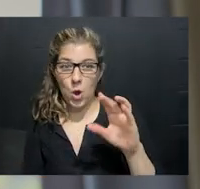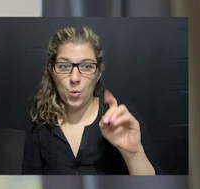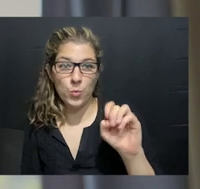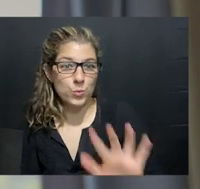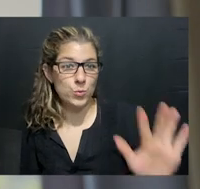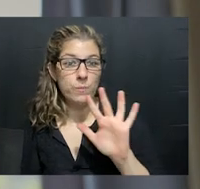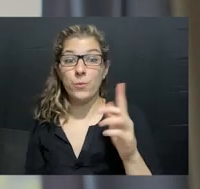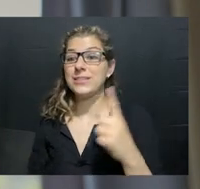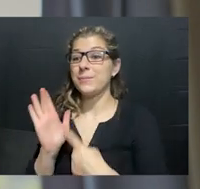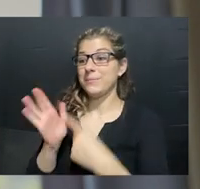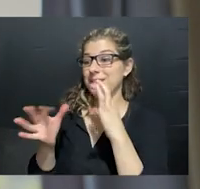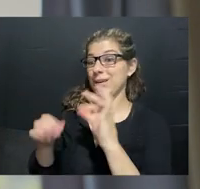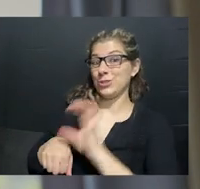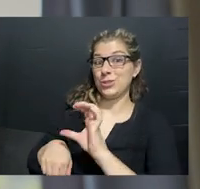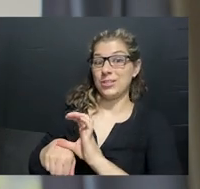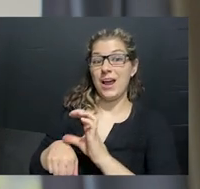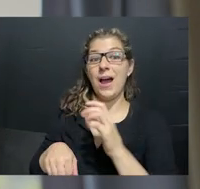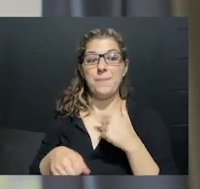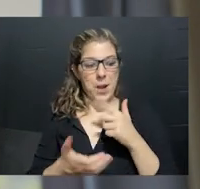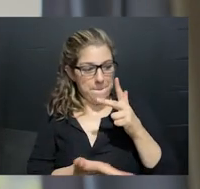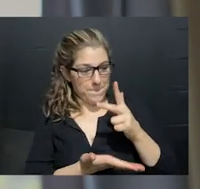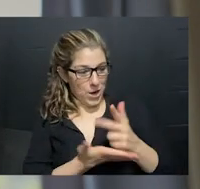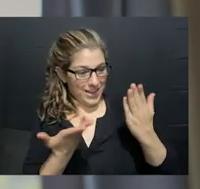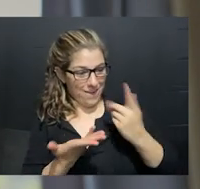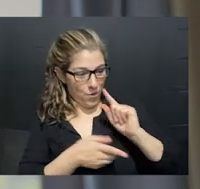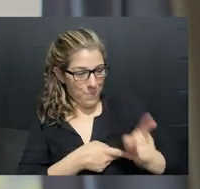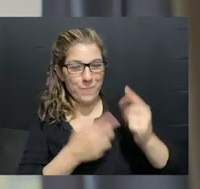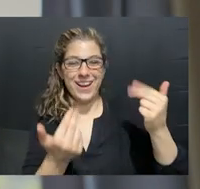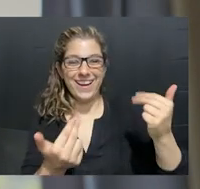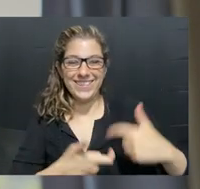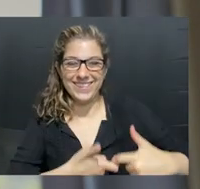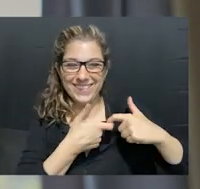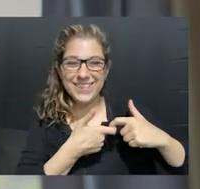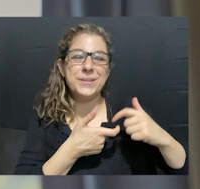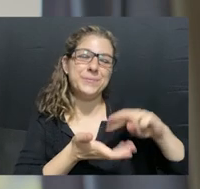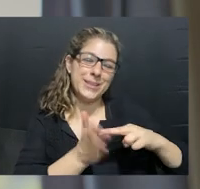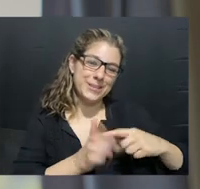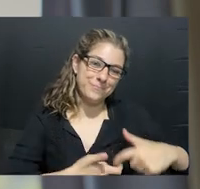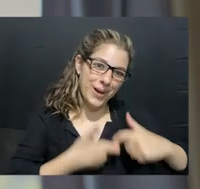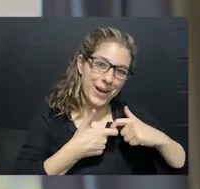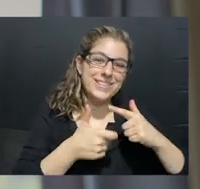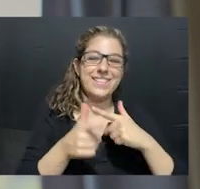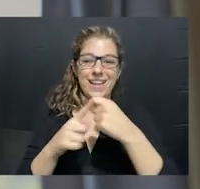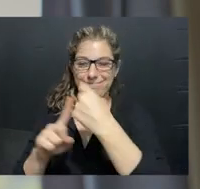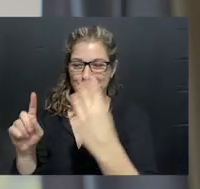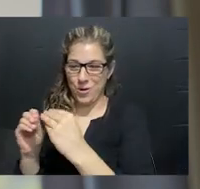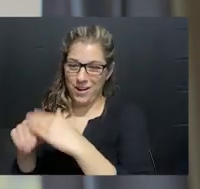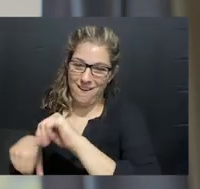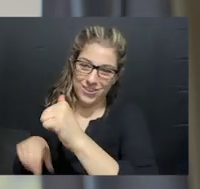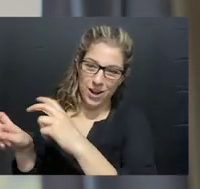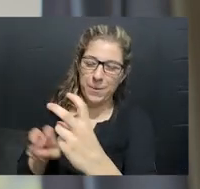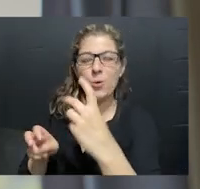we sometimes say in church, I'm going to park right here for a moment, and I just want to touch on your